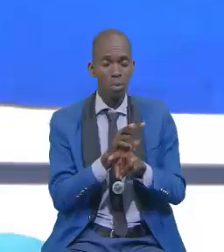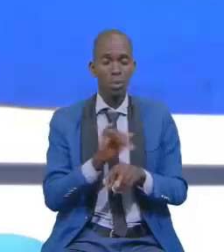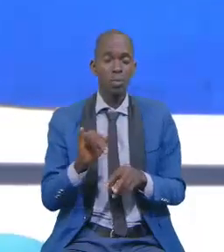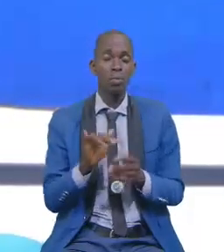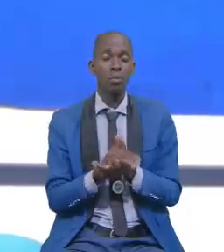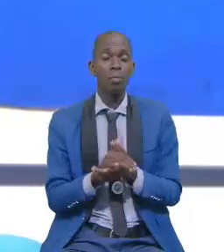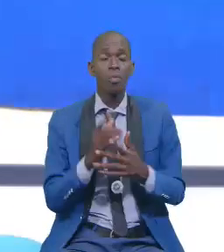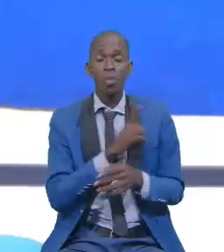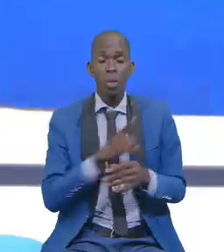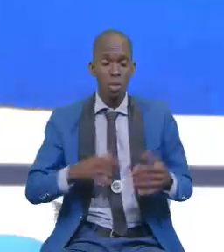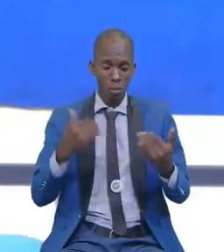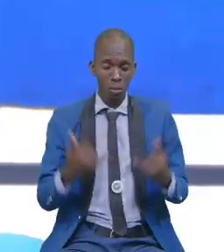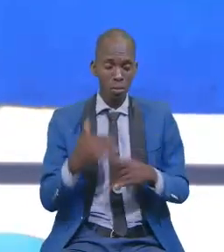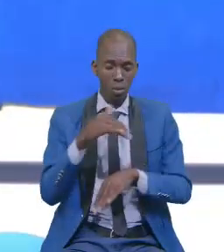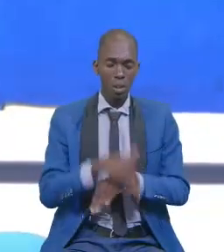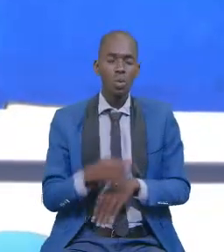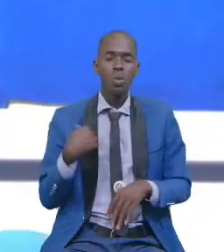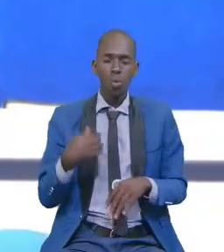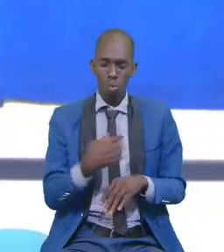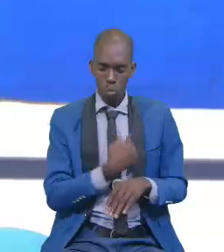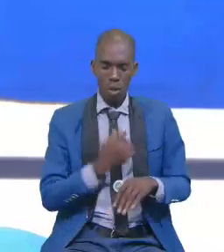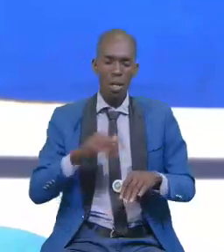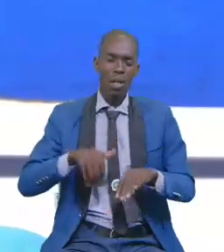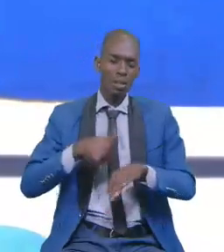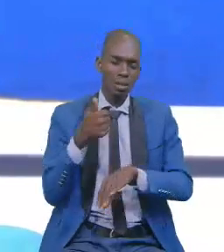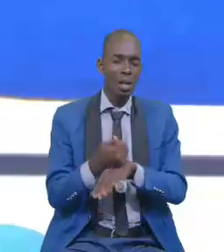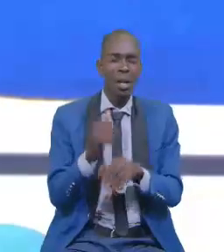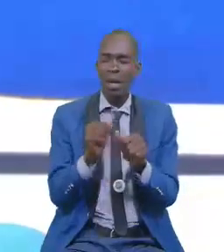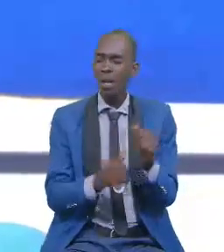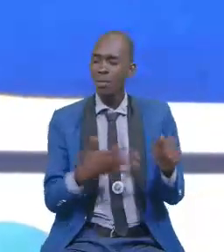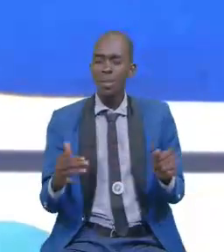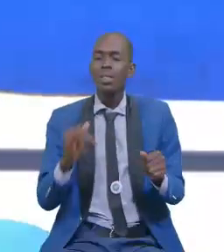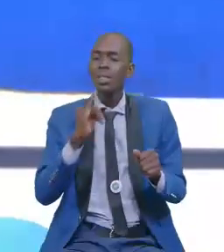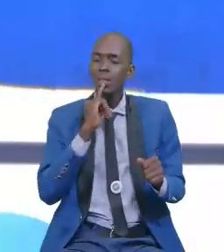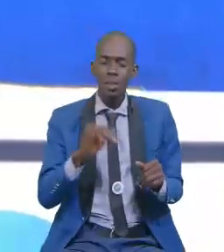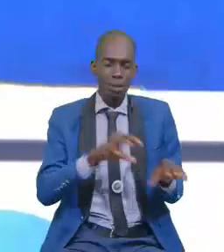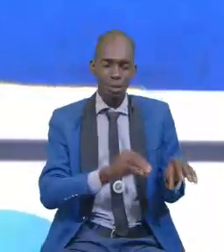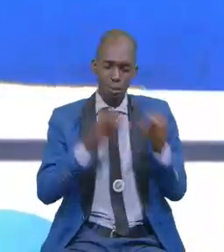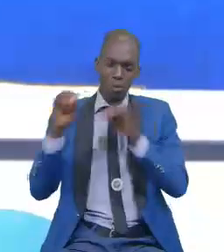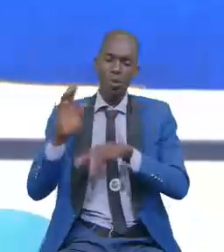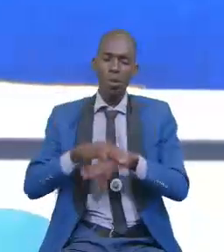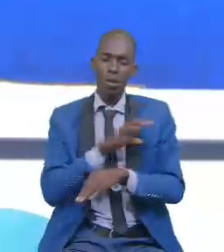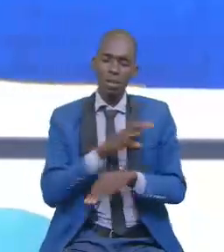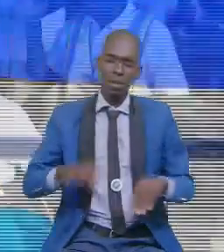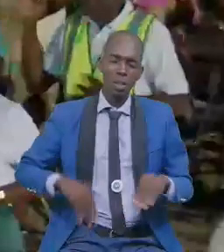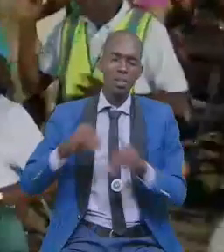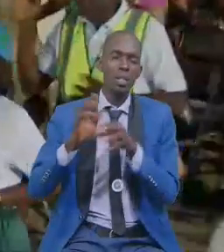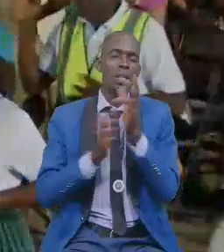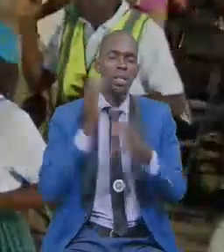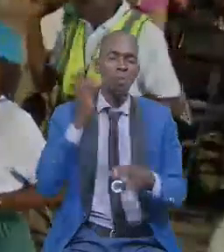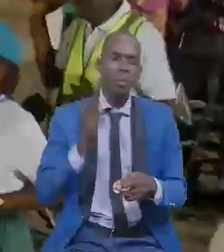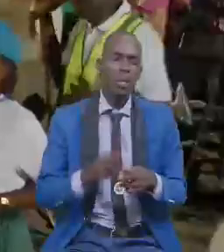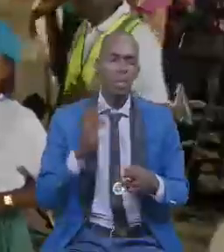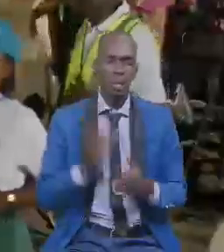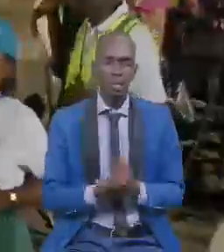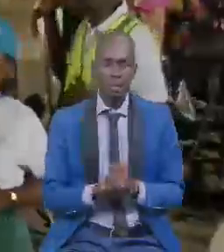Lord, tonight we affirm. Everything is laid on Christ in Jesus' name.